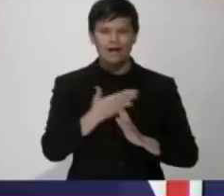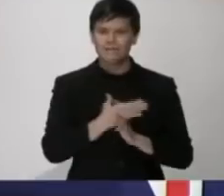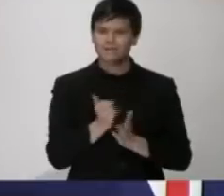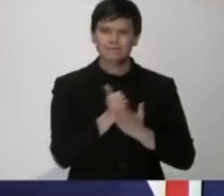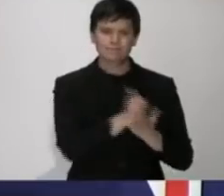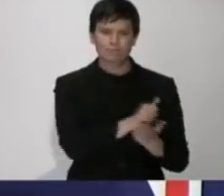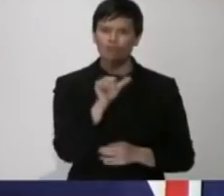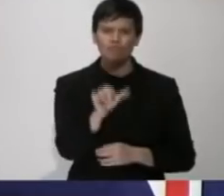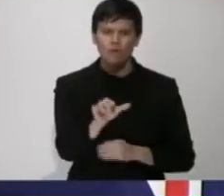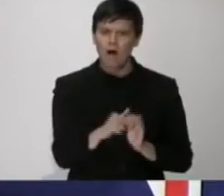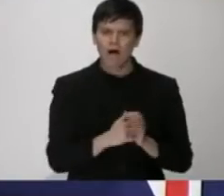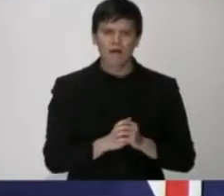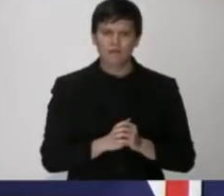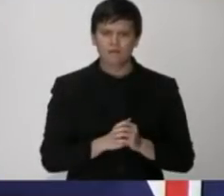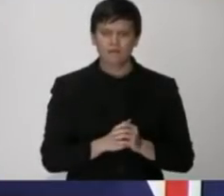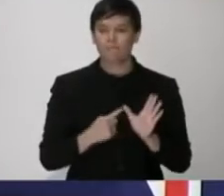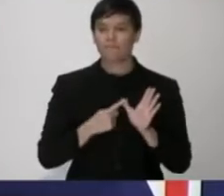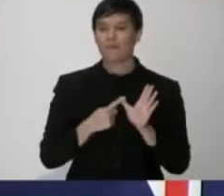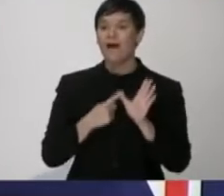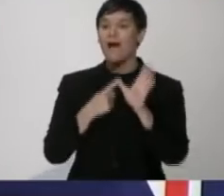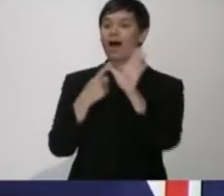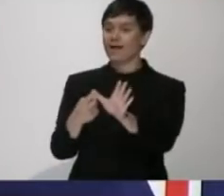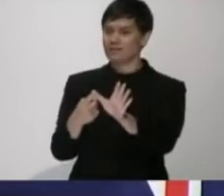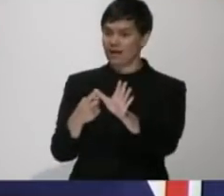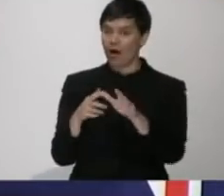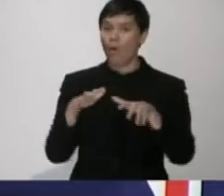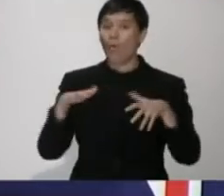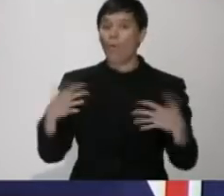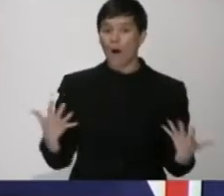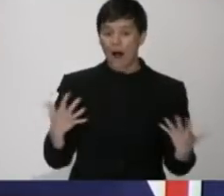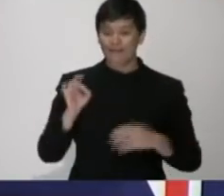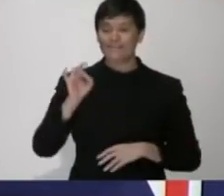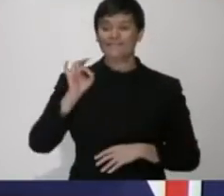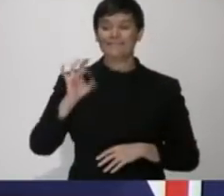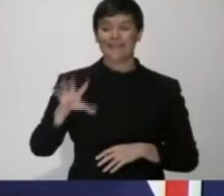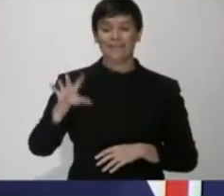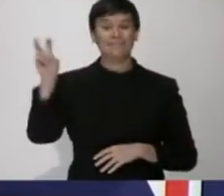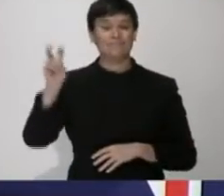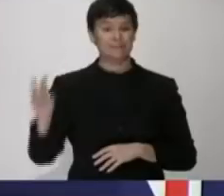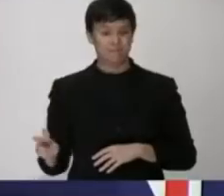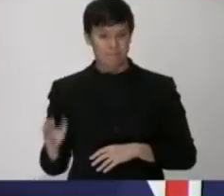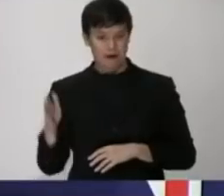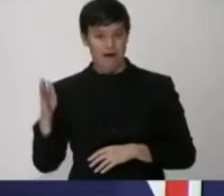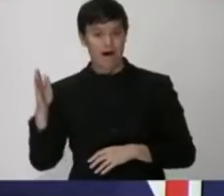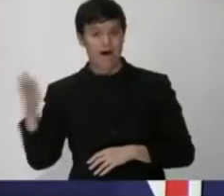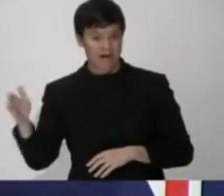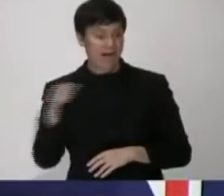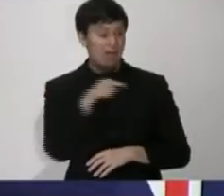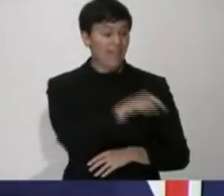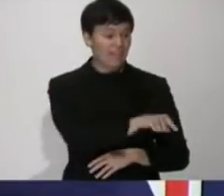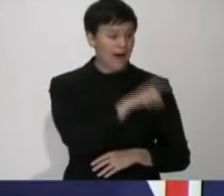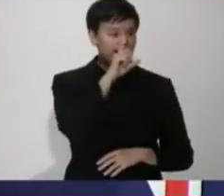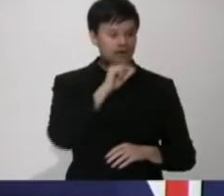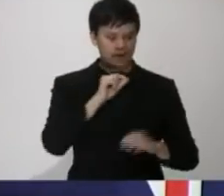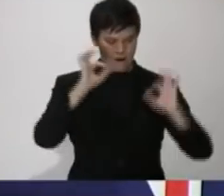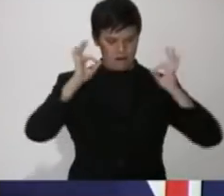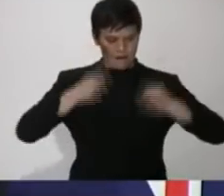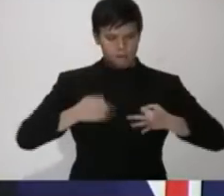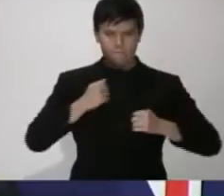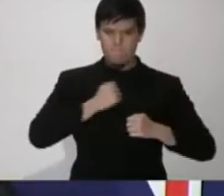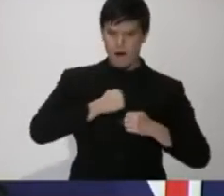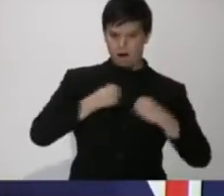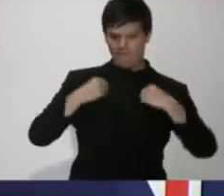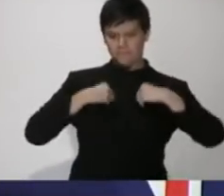see that they can look forward to at least the 10th of September. I think by that point they will, and as I'll just reiterate that point I